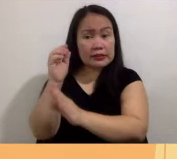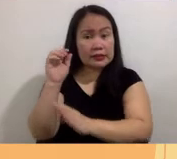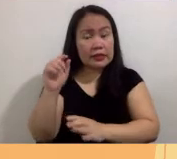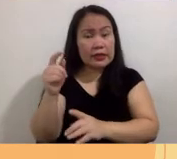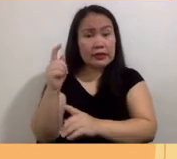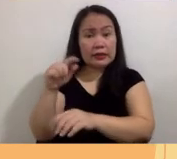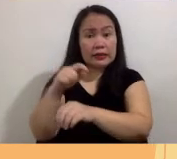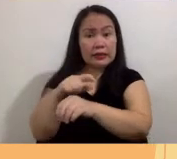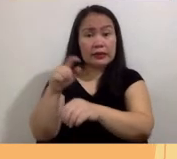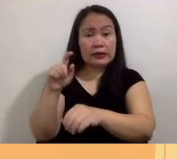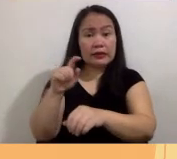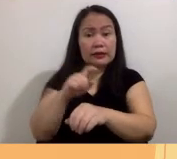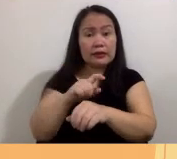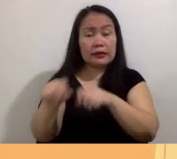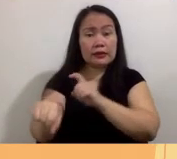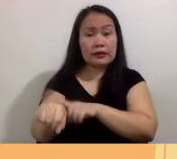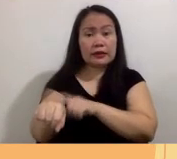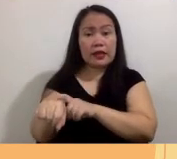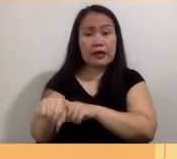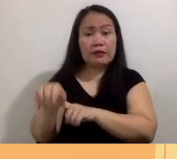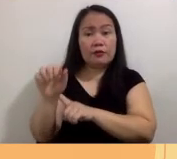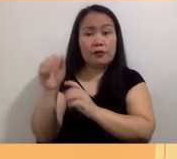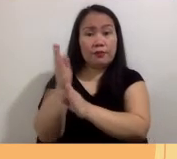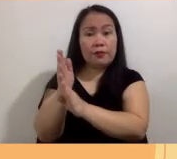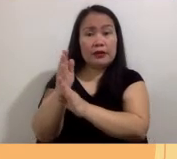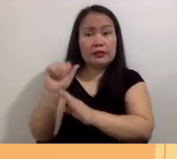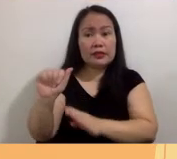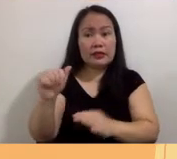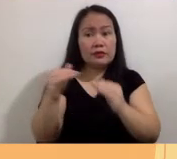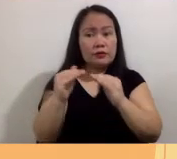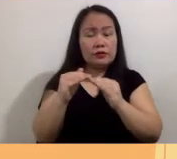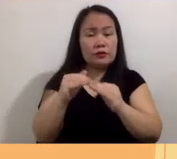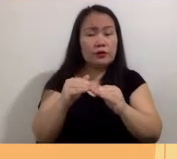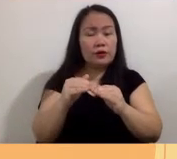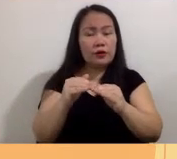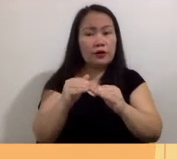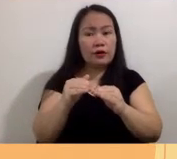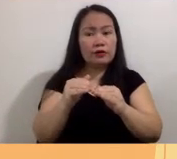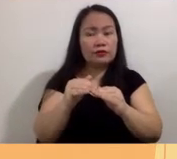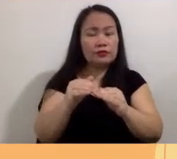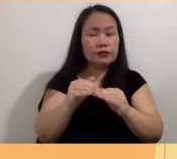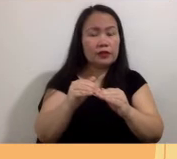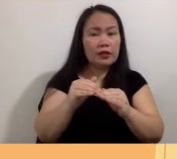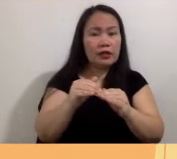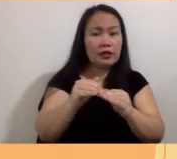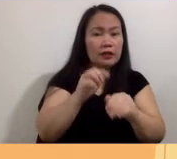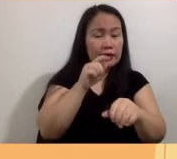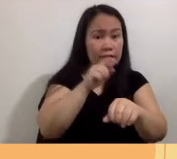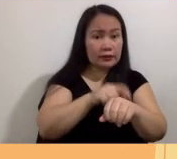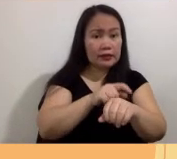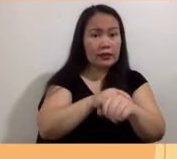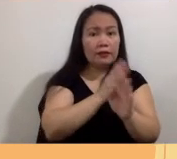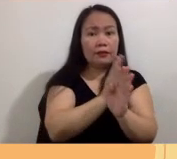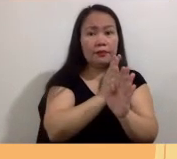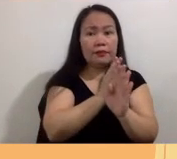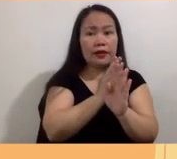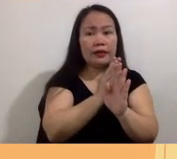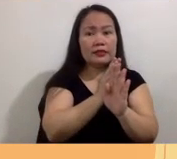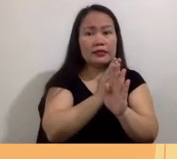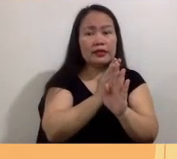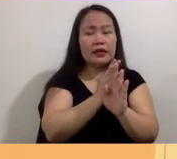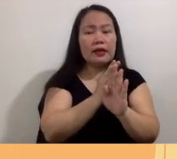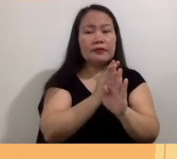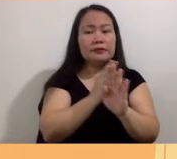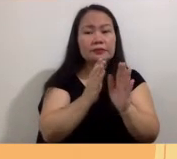or equal to the time of bus 2. Alright? So, ito, we will represent this as our bus